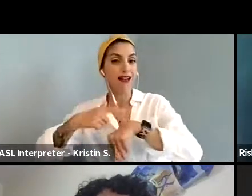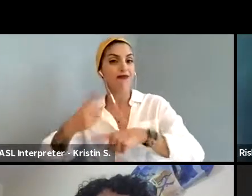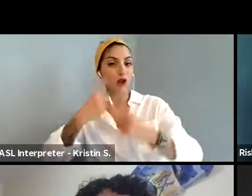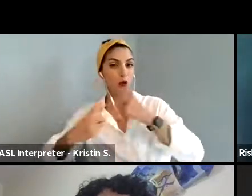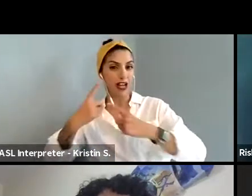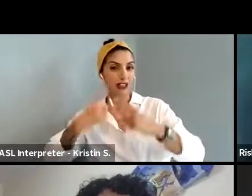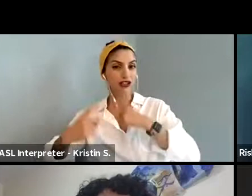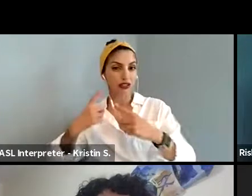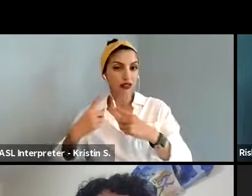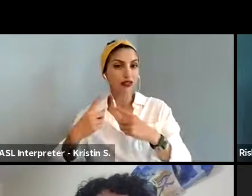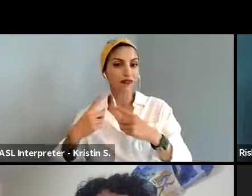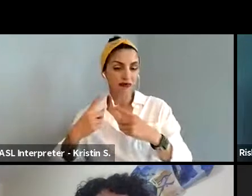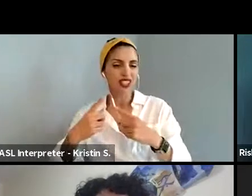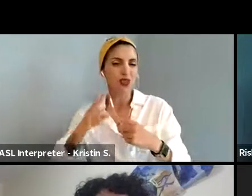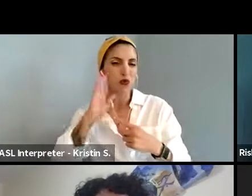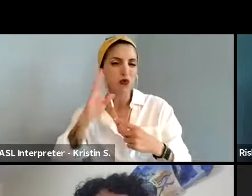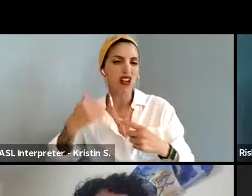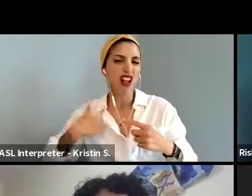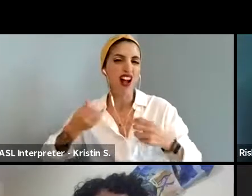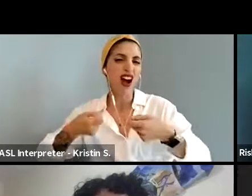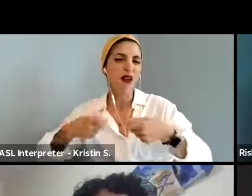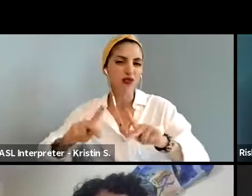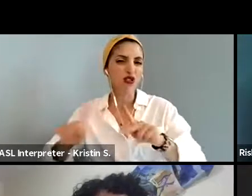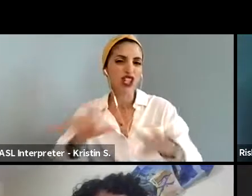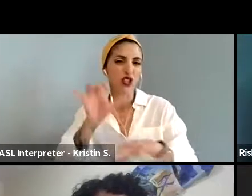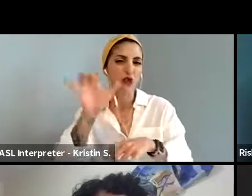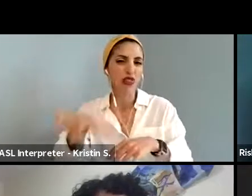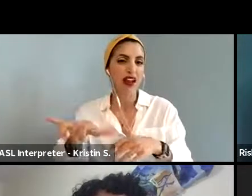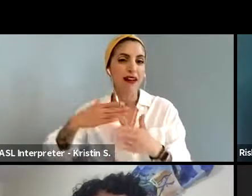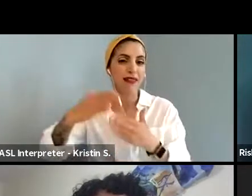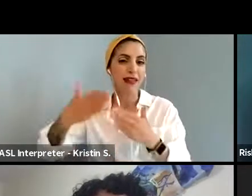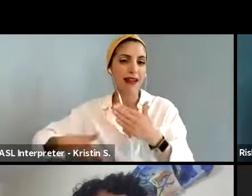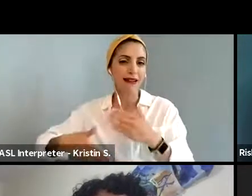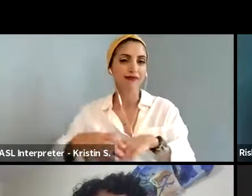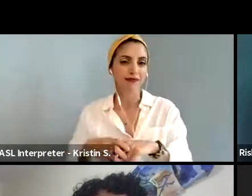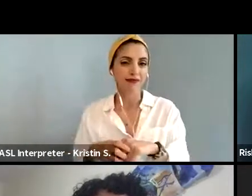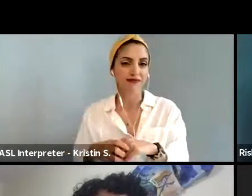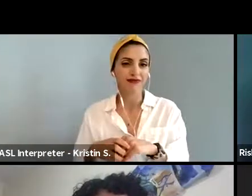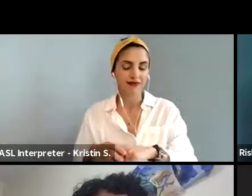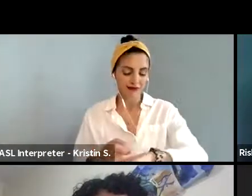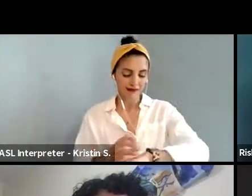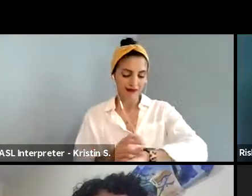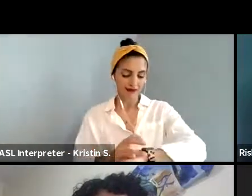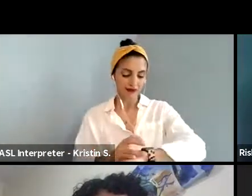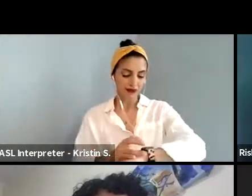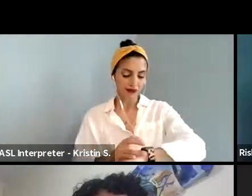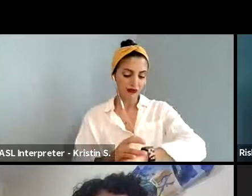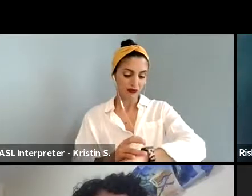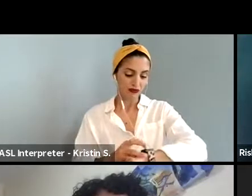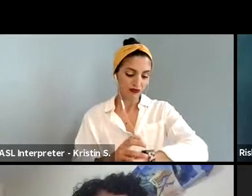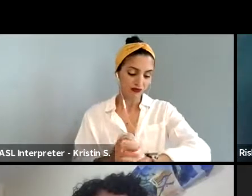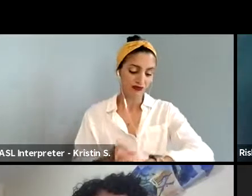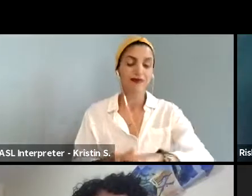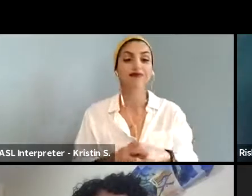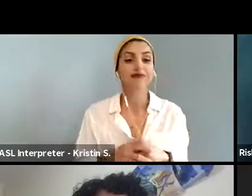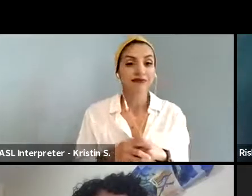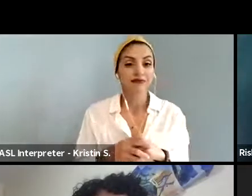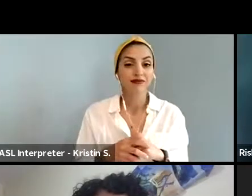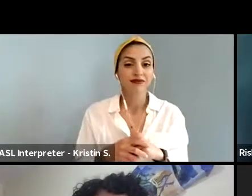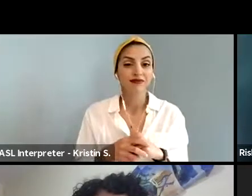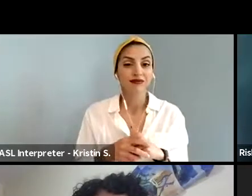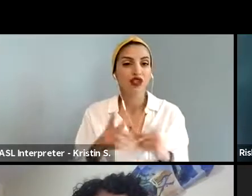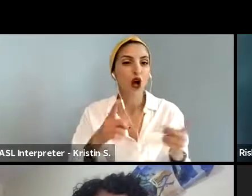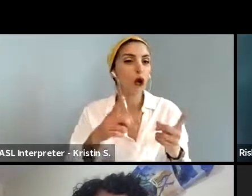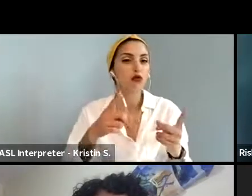to, there'll be opportunity and space to ask as well. And so everyone shared just kind of